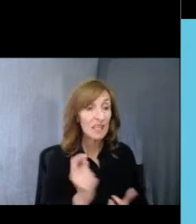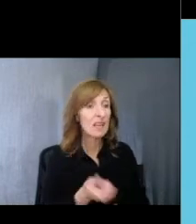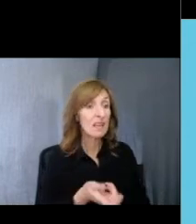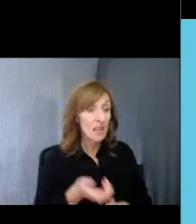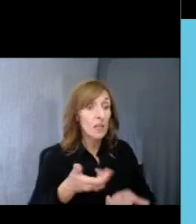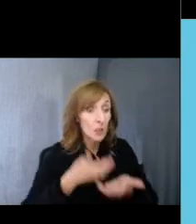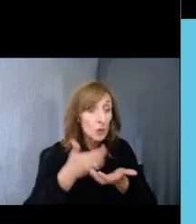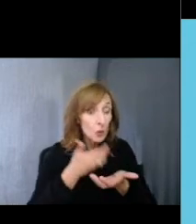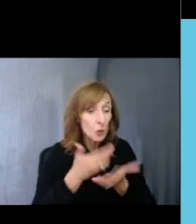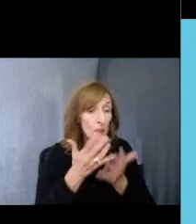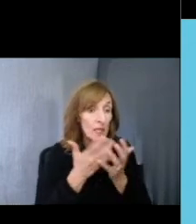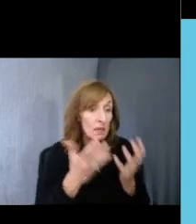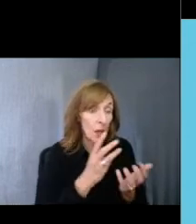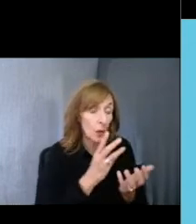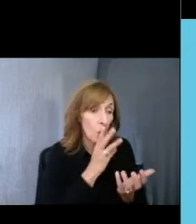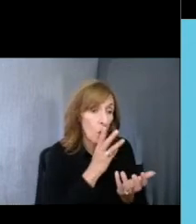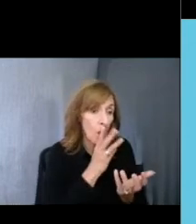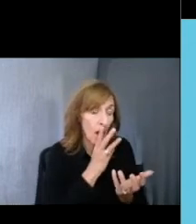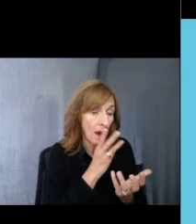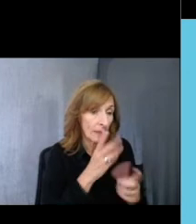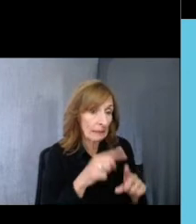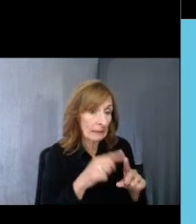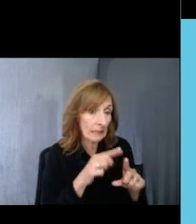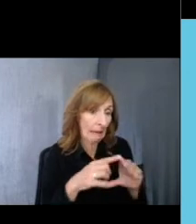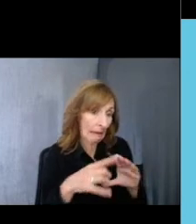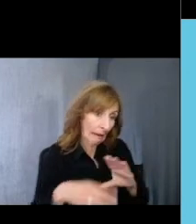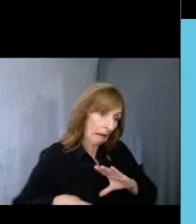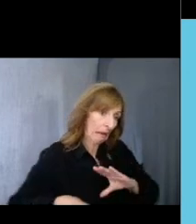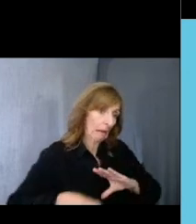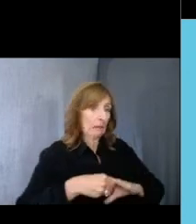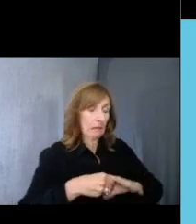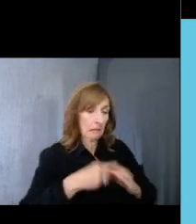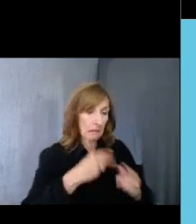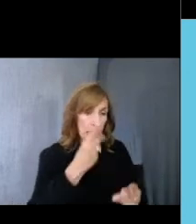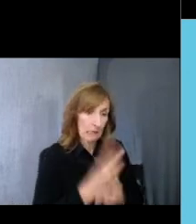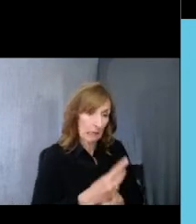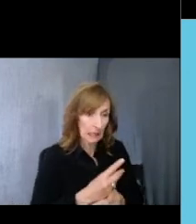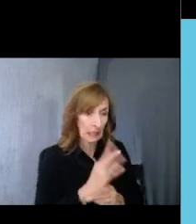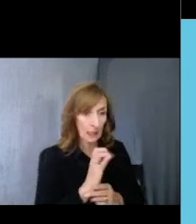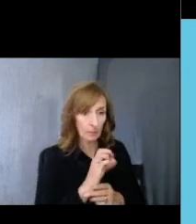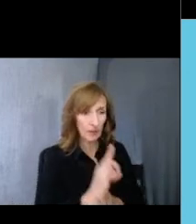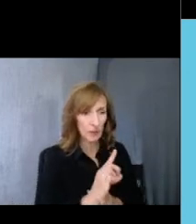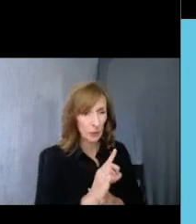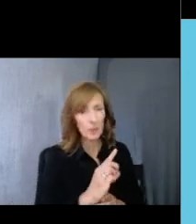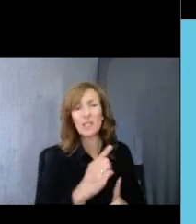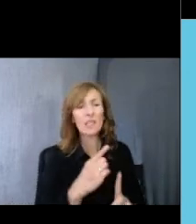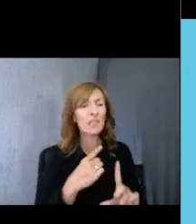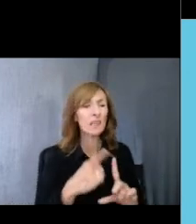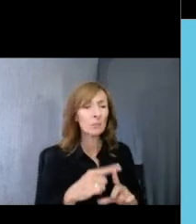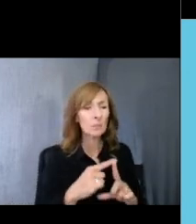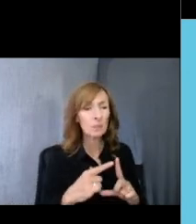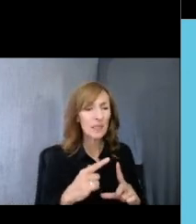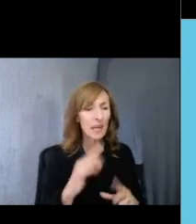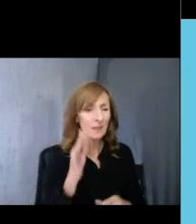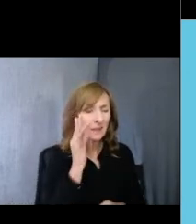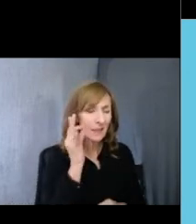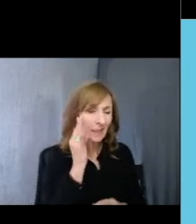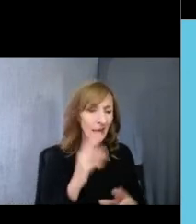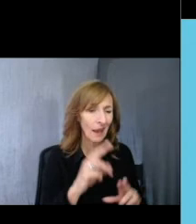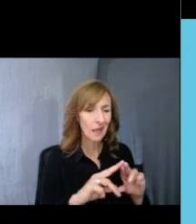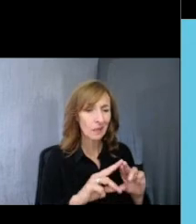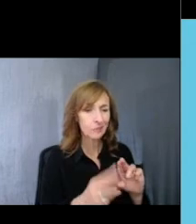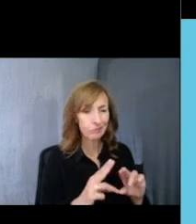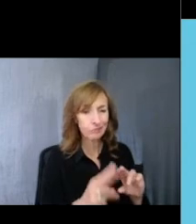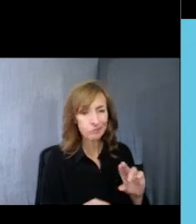fluid. They may be again losing weight, and that can go along obviously with poor appetite. Sometimes they